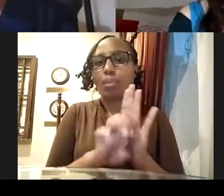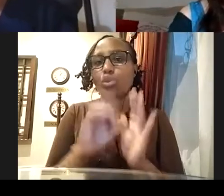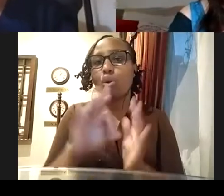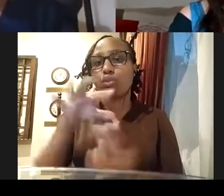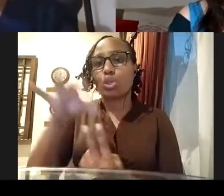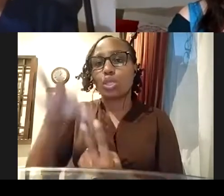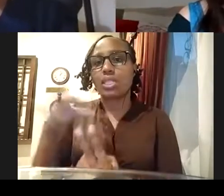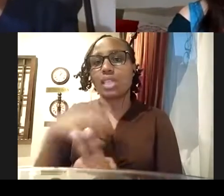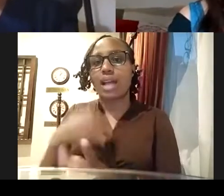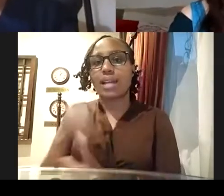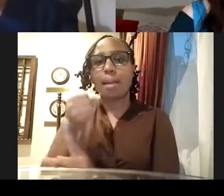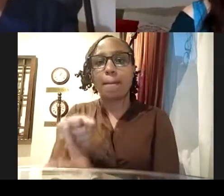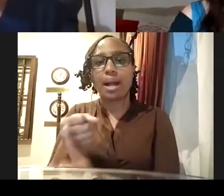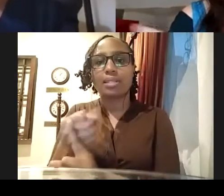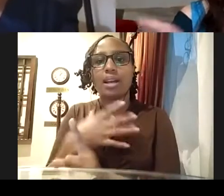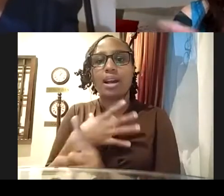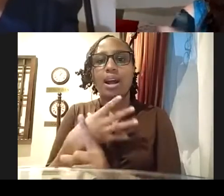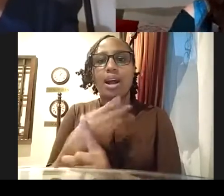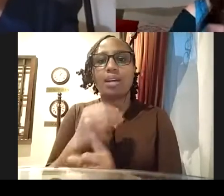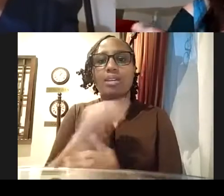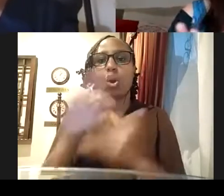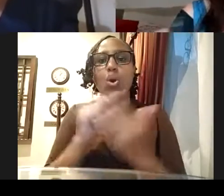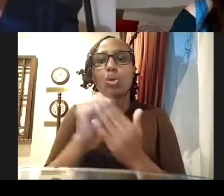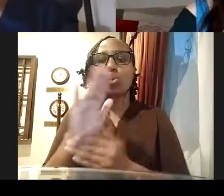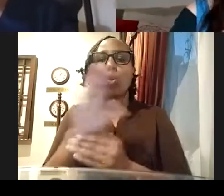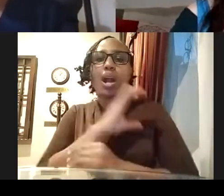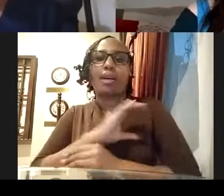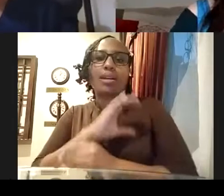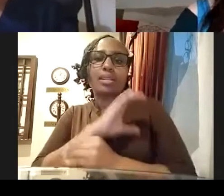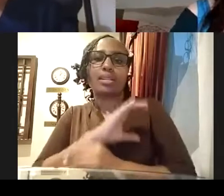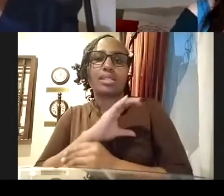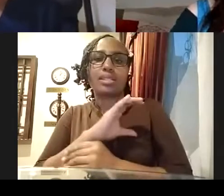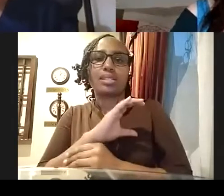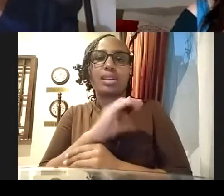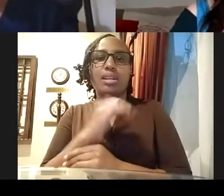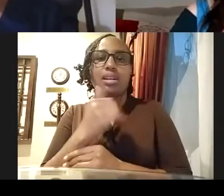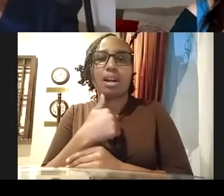impact that all your characters have on the lives of each other,